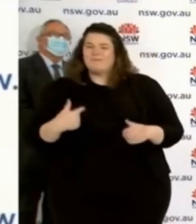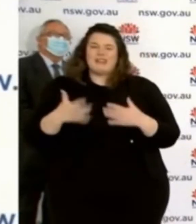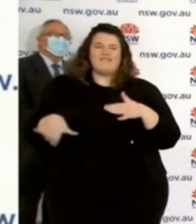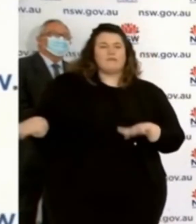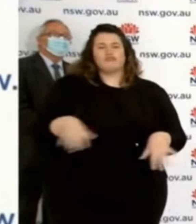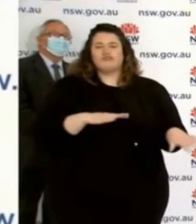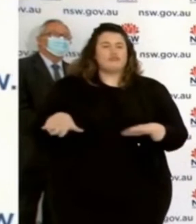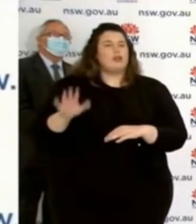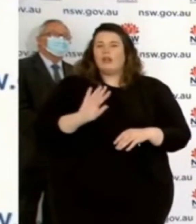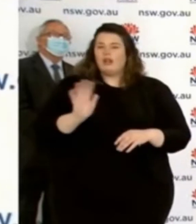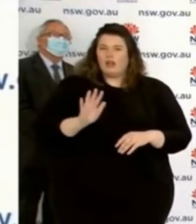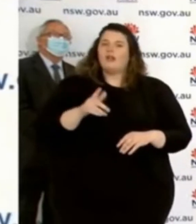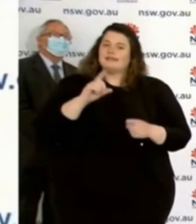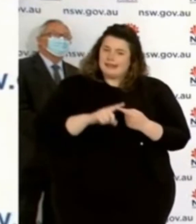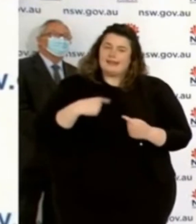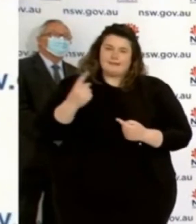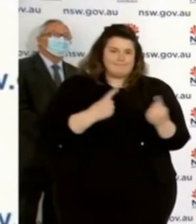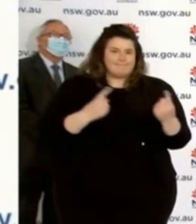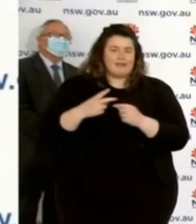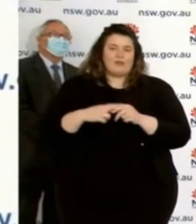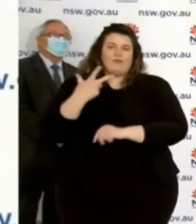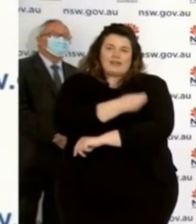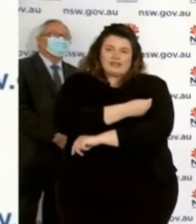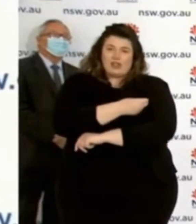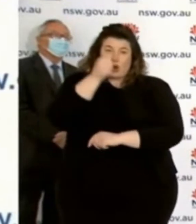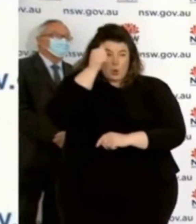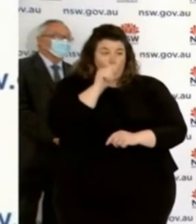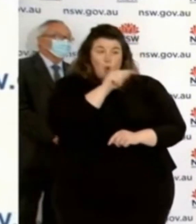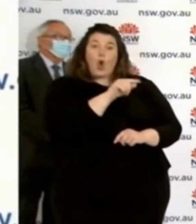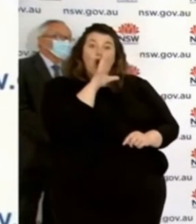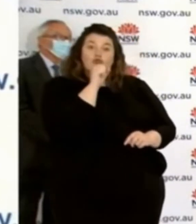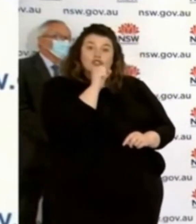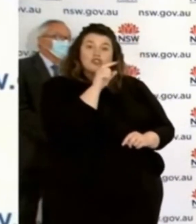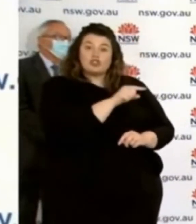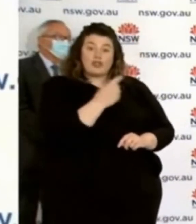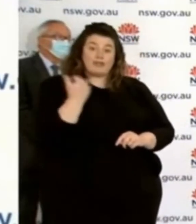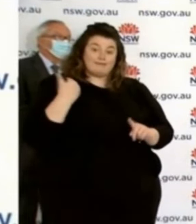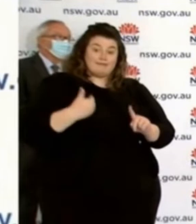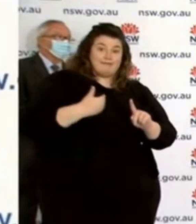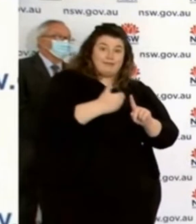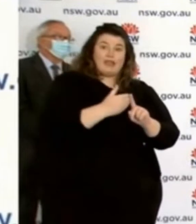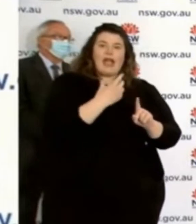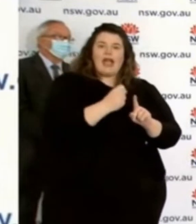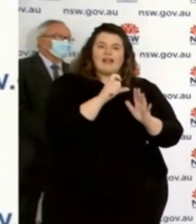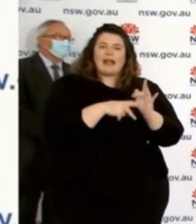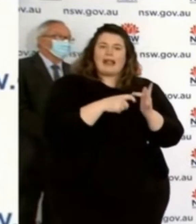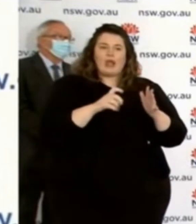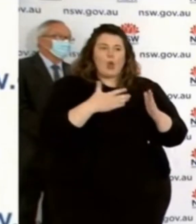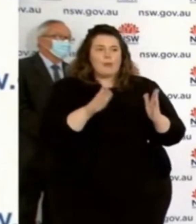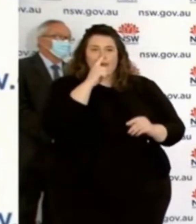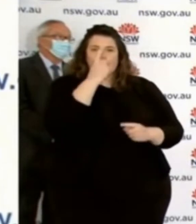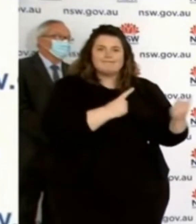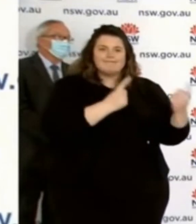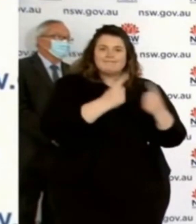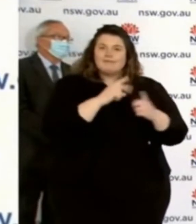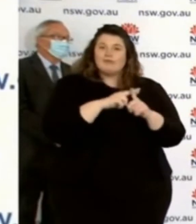accelerator in relation to getting vaccinated. I know the people of Orange, for instance, the last couple of days have had walk-in clinics. They've come forward